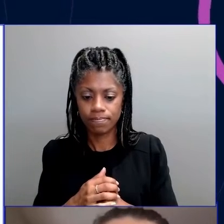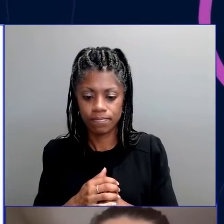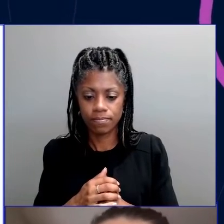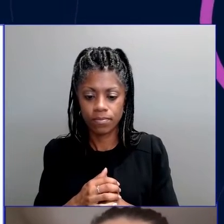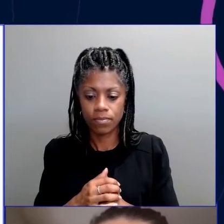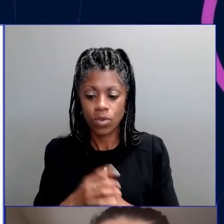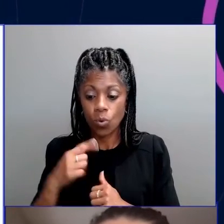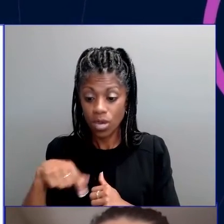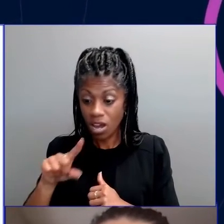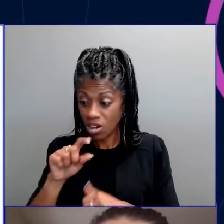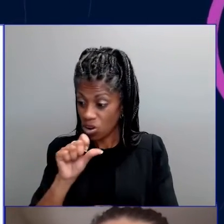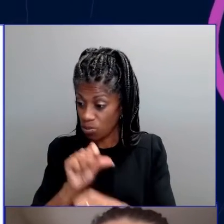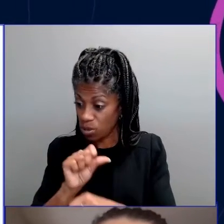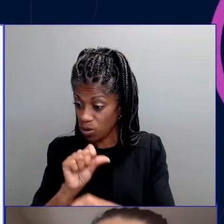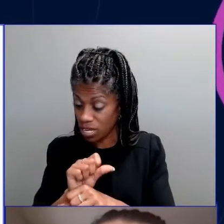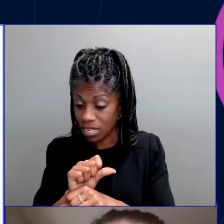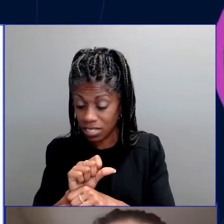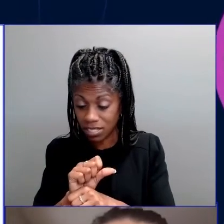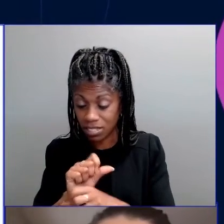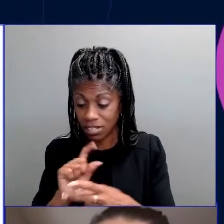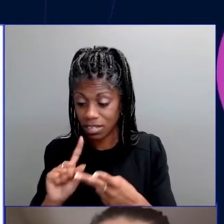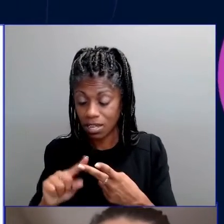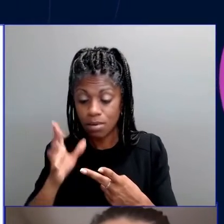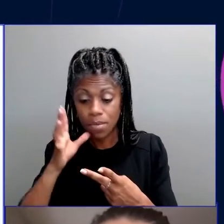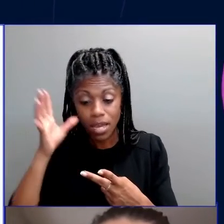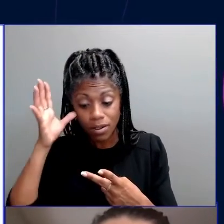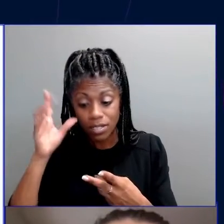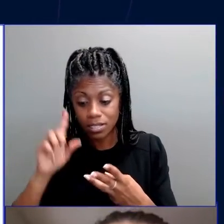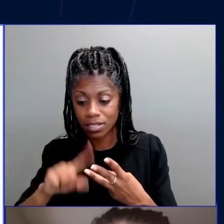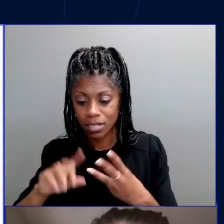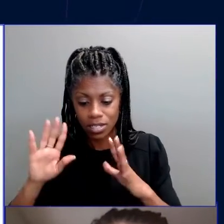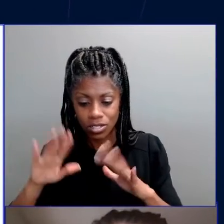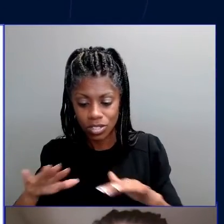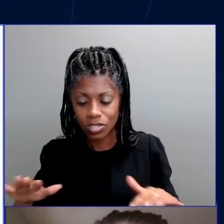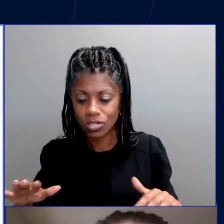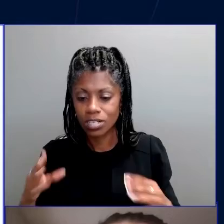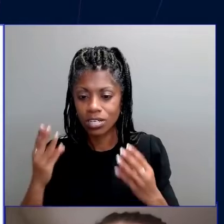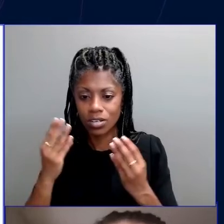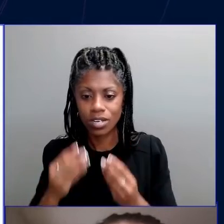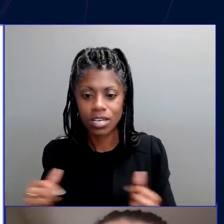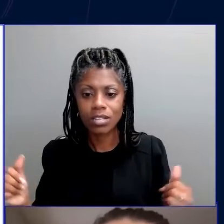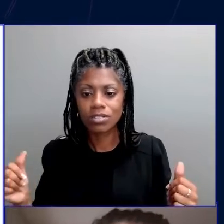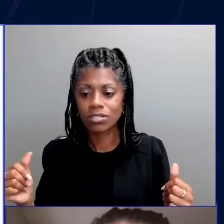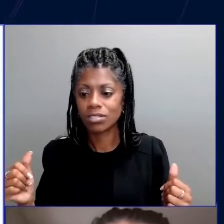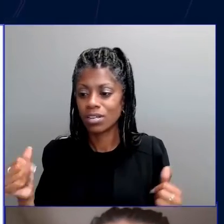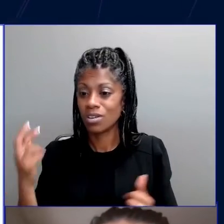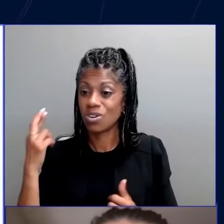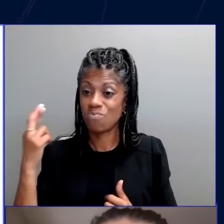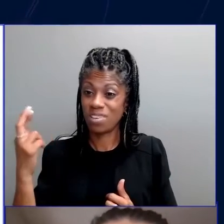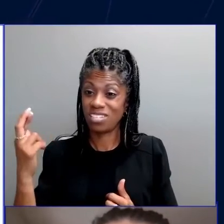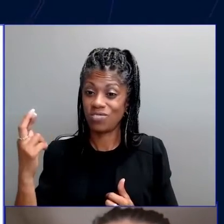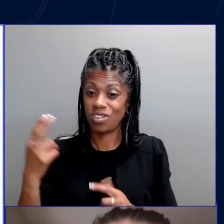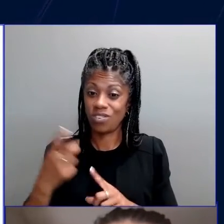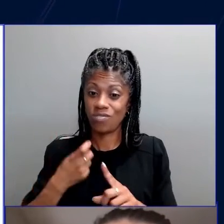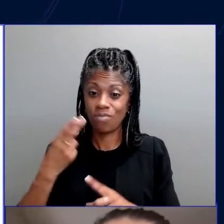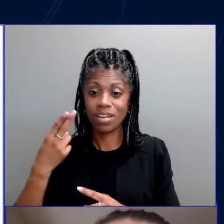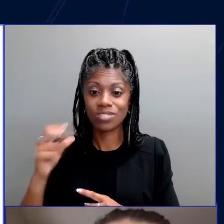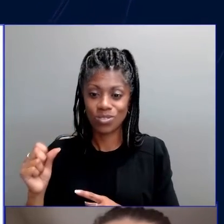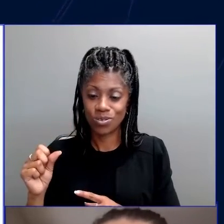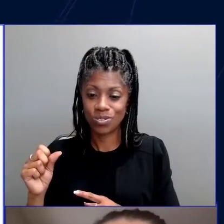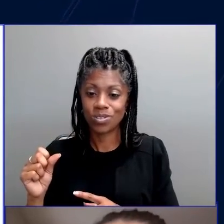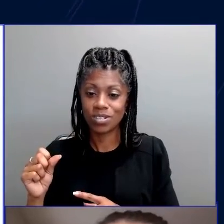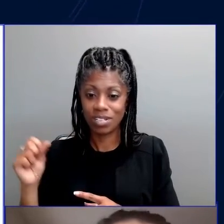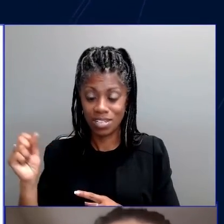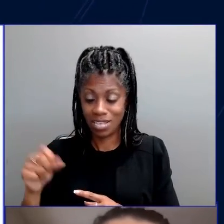your employees, your parents, your children, your healers, your best friend from high school. We are 1